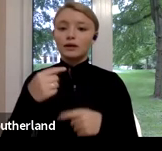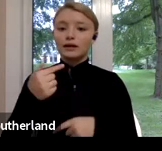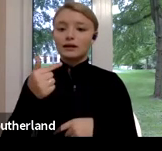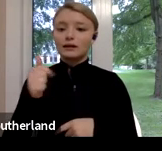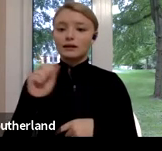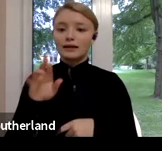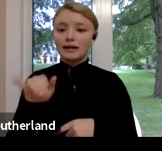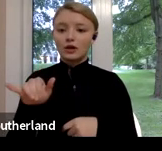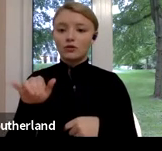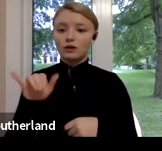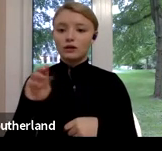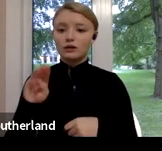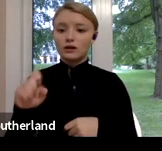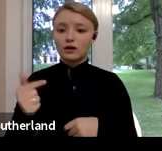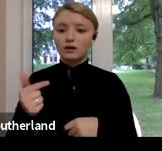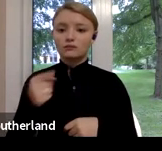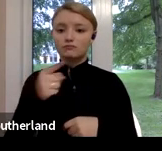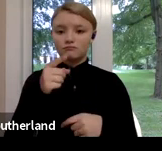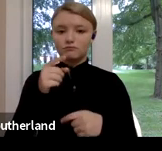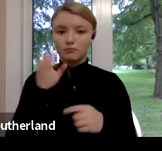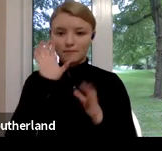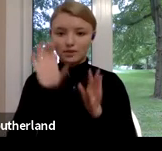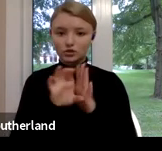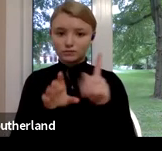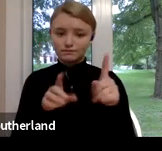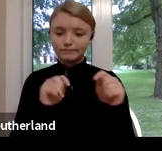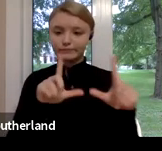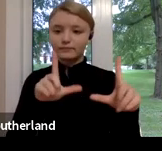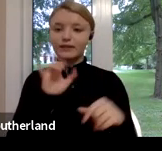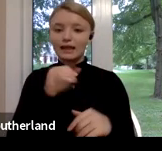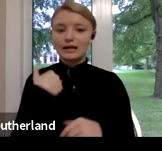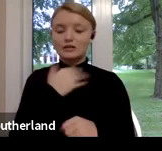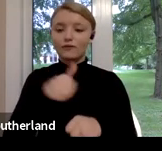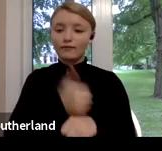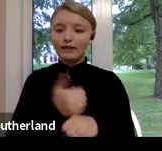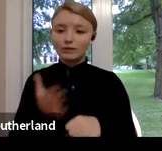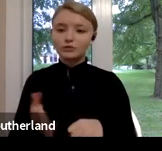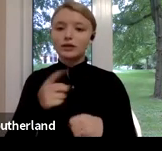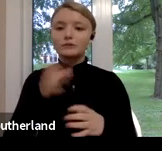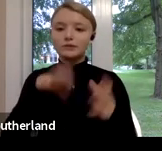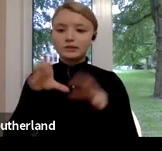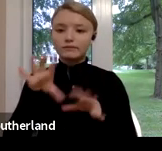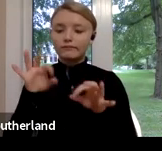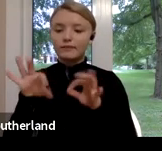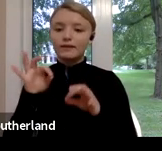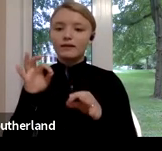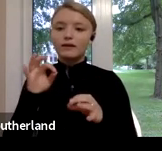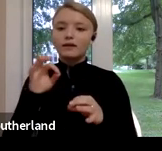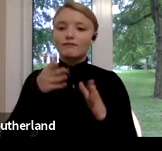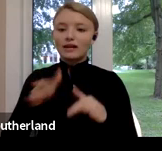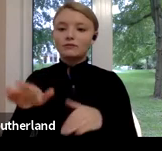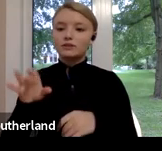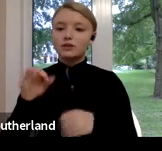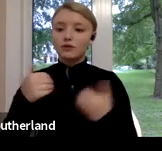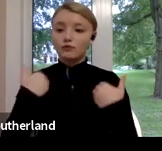Young, he's pictured here, that's our founder, he was in search of the Fountain of Youth. He believed that there was a